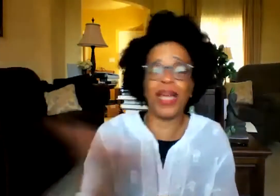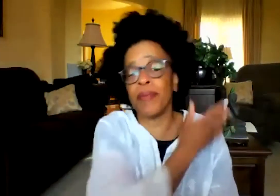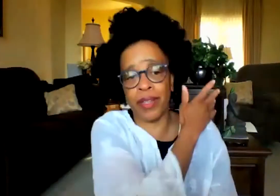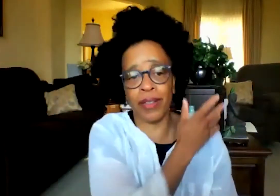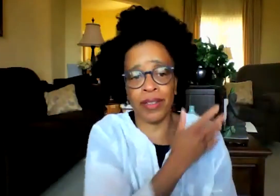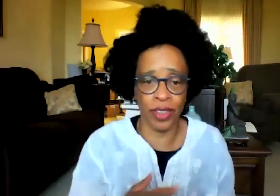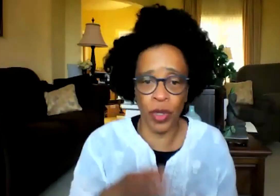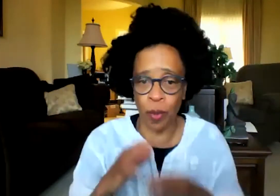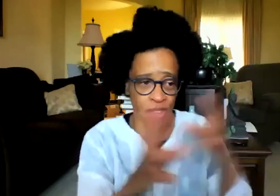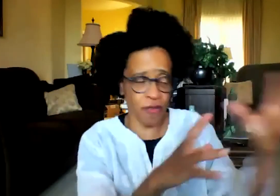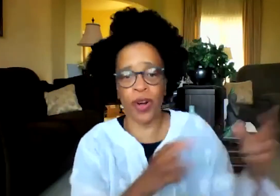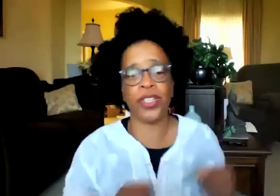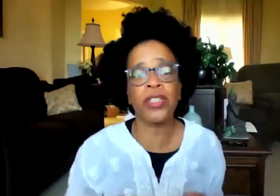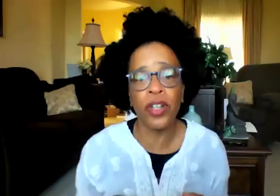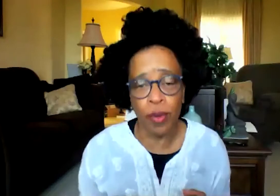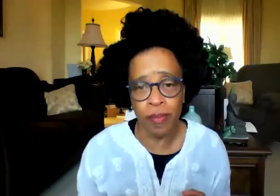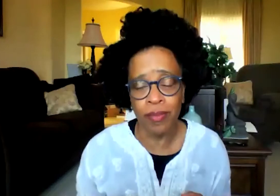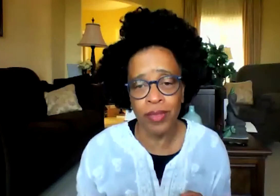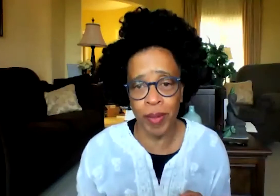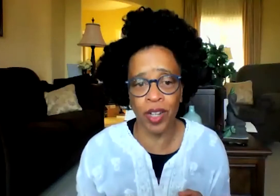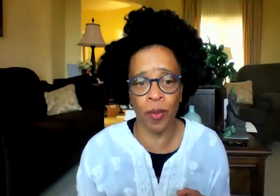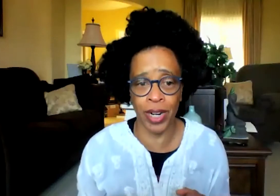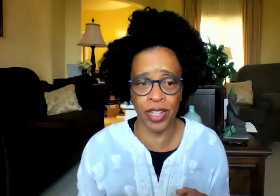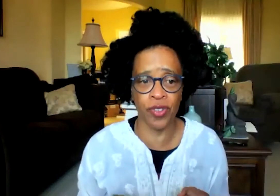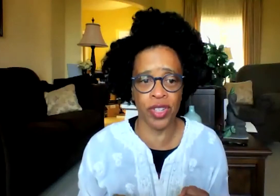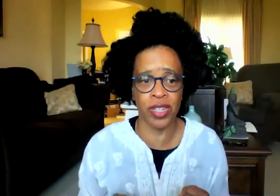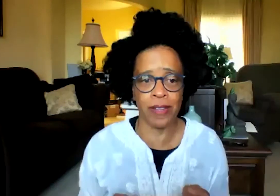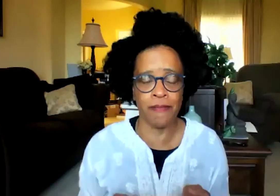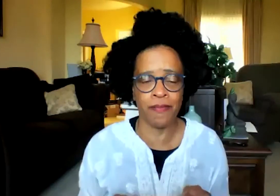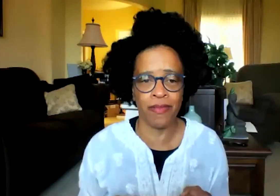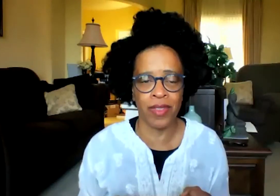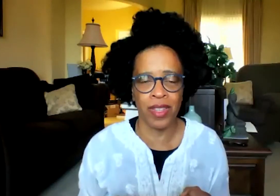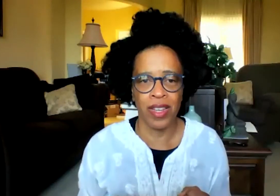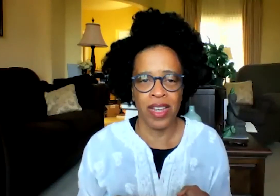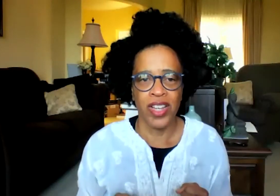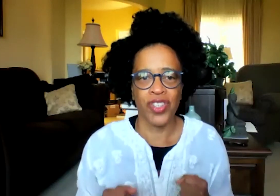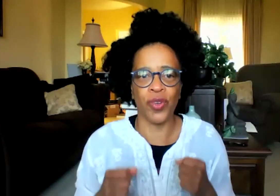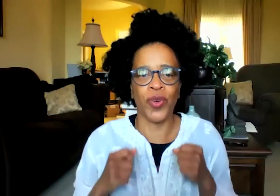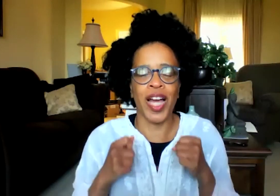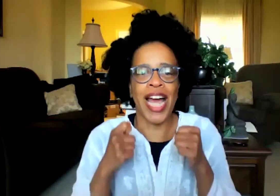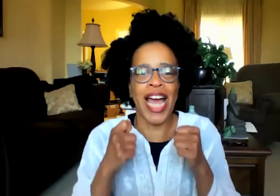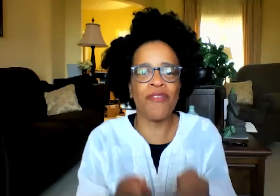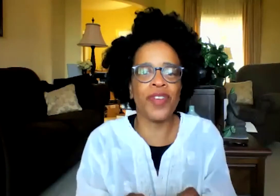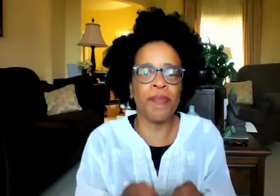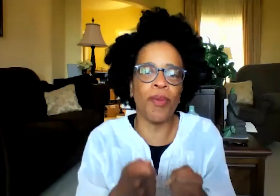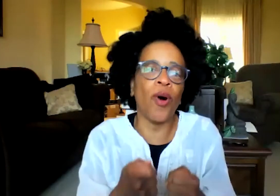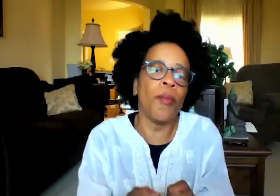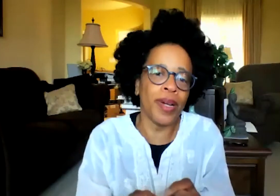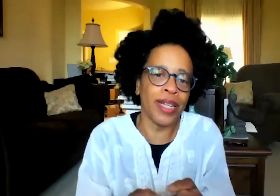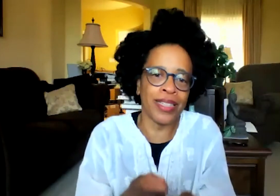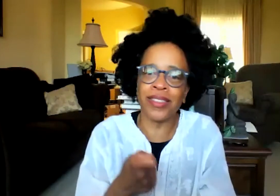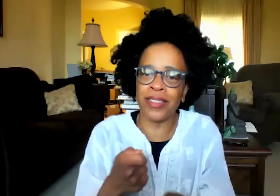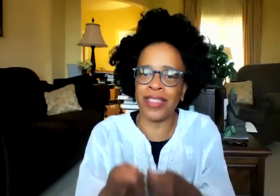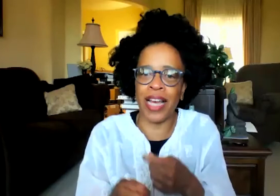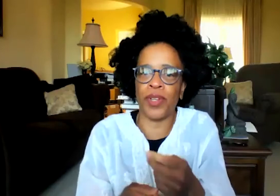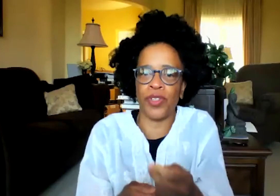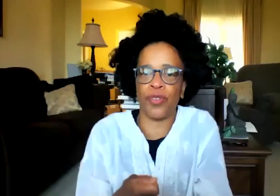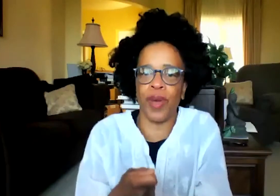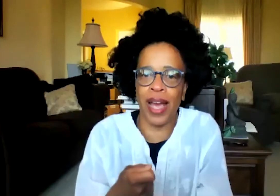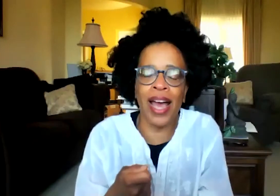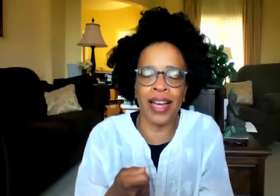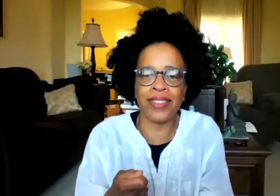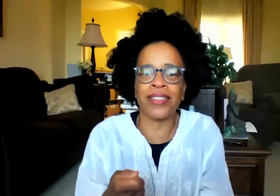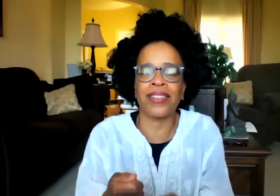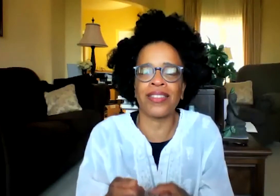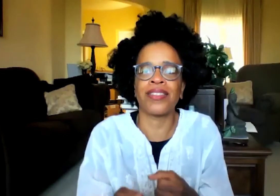and maybe, different parts of the globe, depending on what I choose to eat. So every moment that we